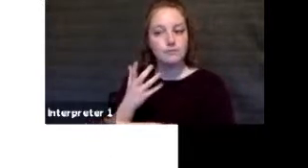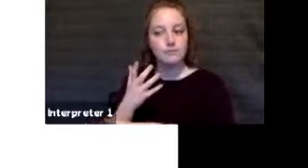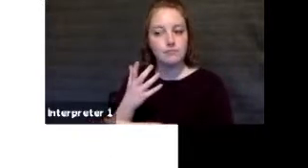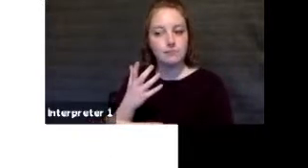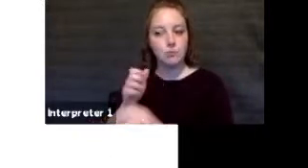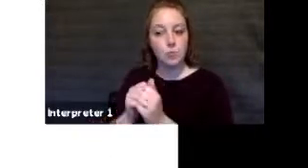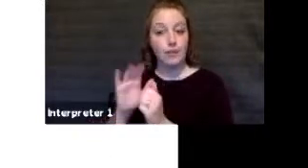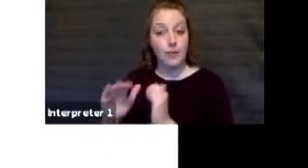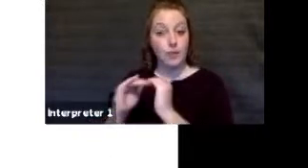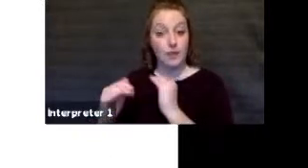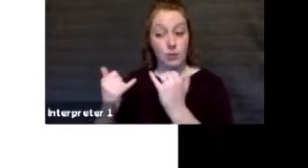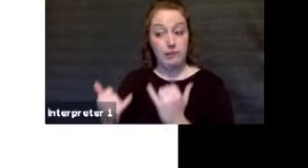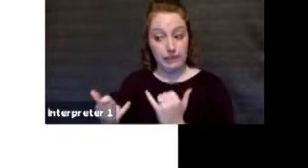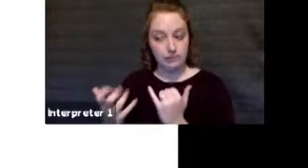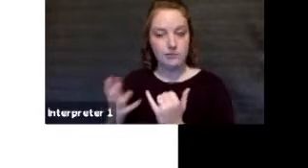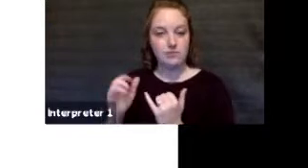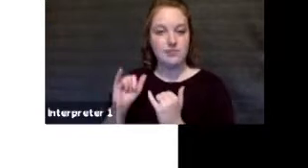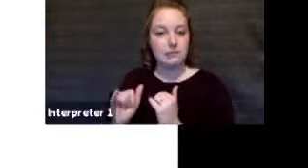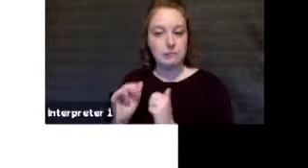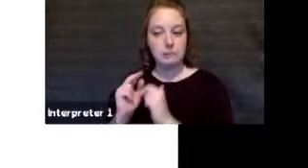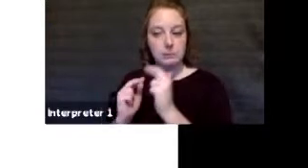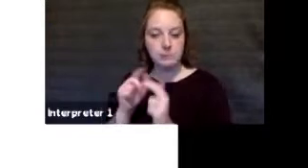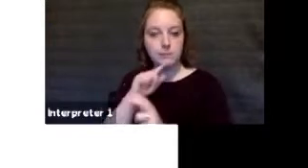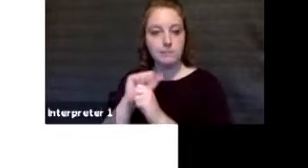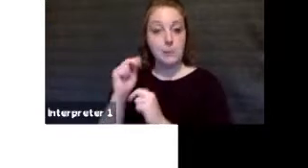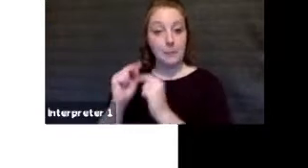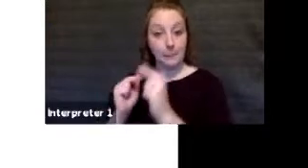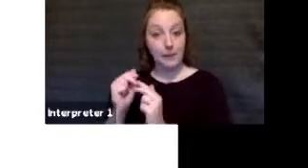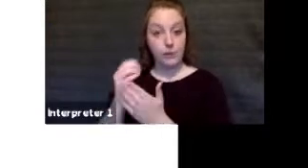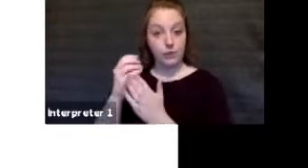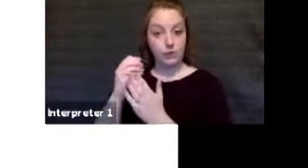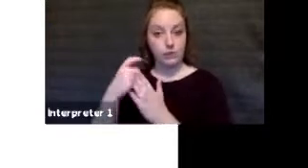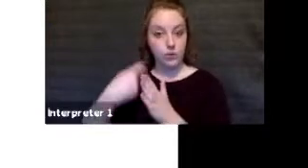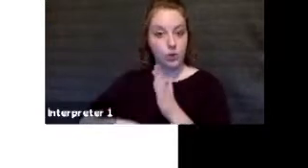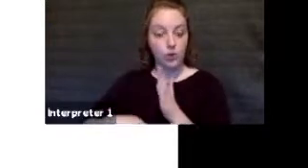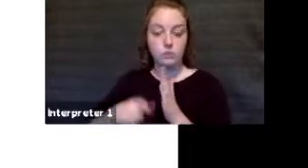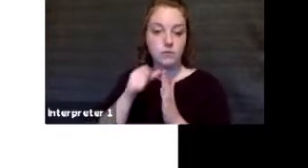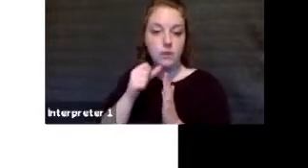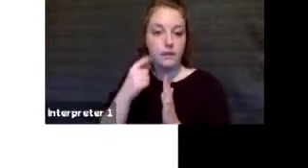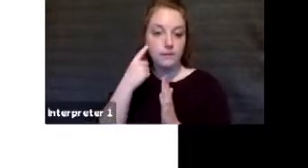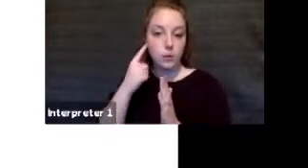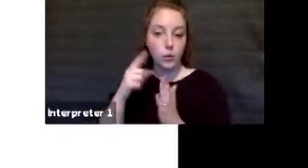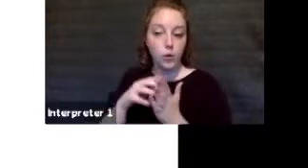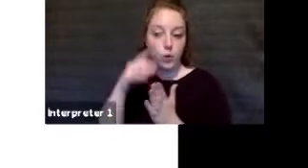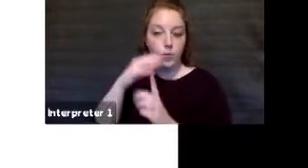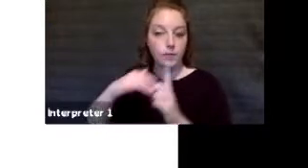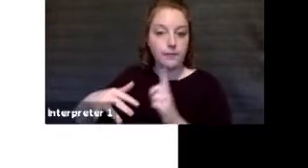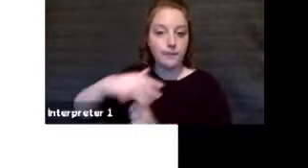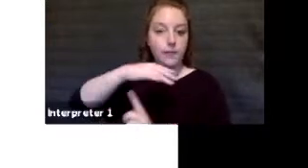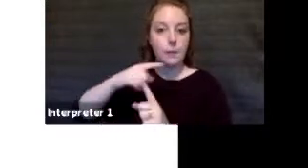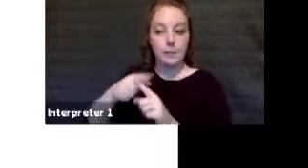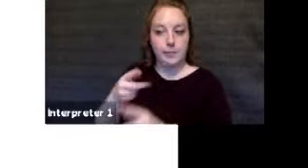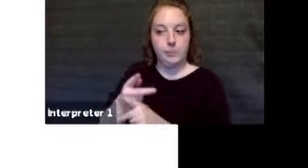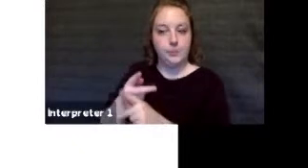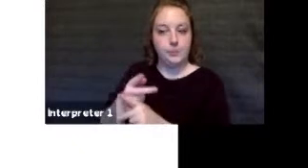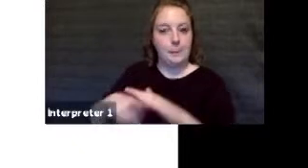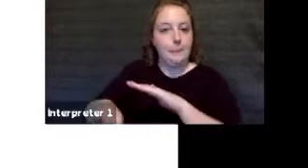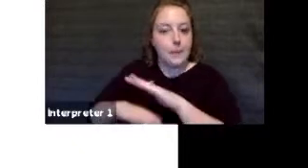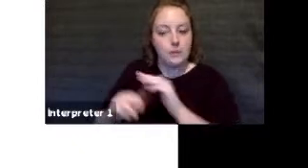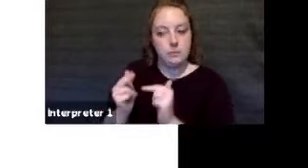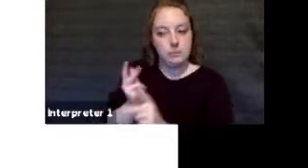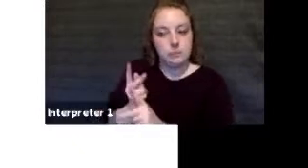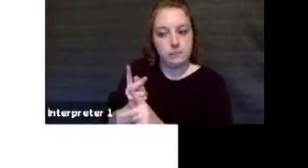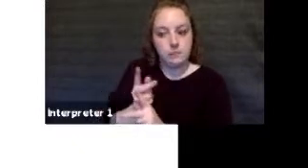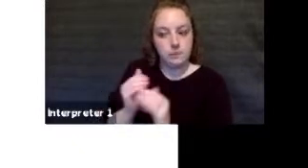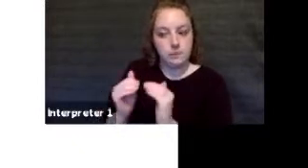today? So those infrastructure costs not necessarily doing anything to address the learning environment or modernize the environment